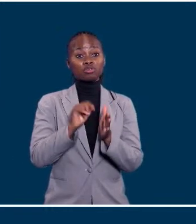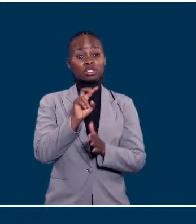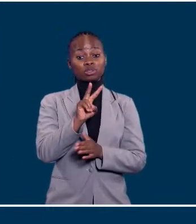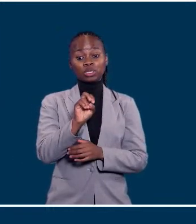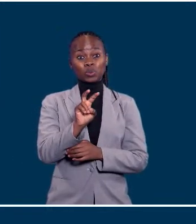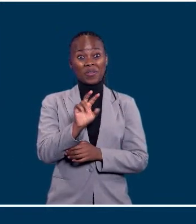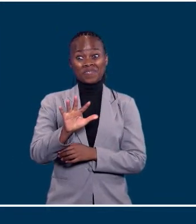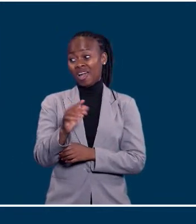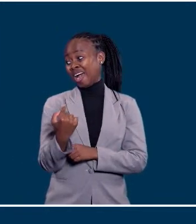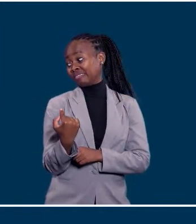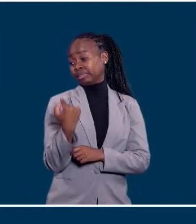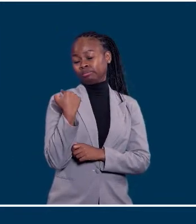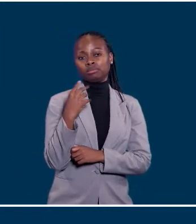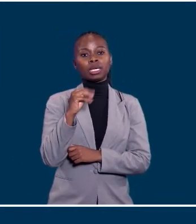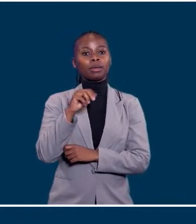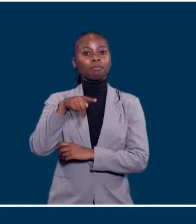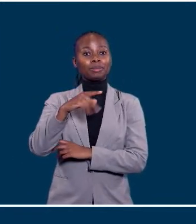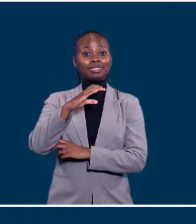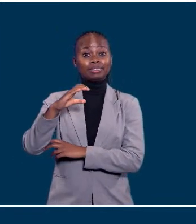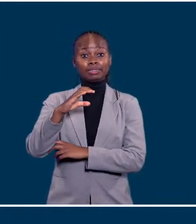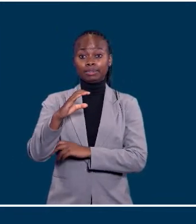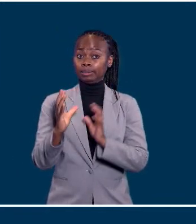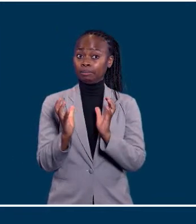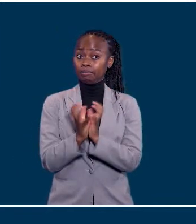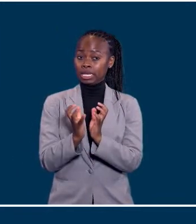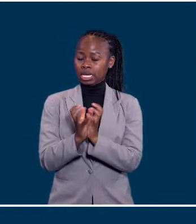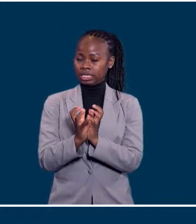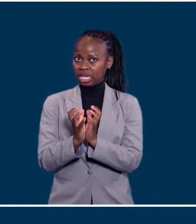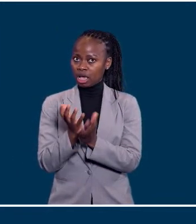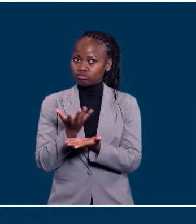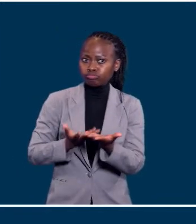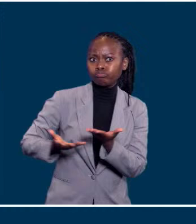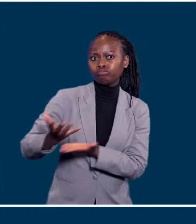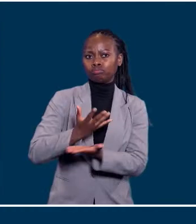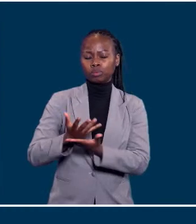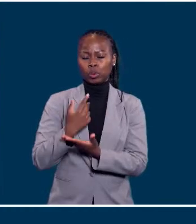we looked at a higher tariff